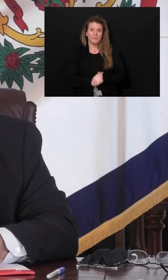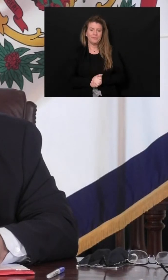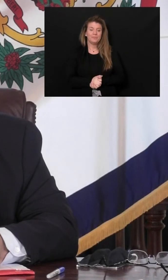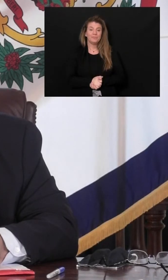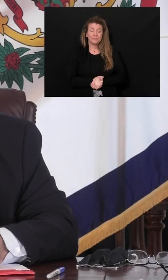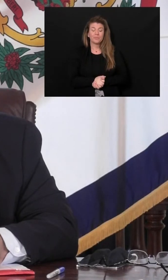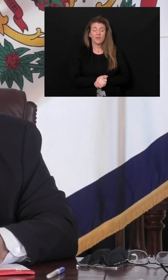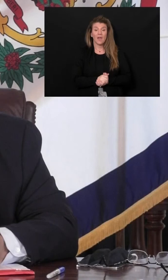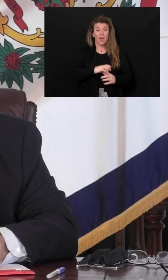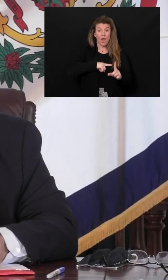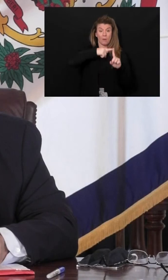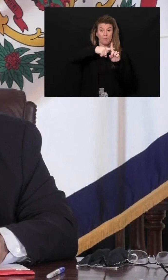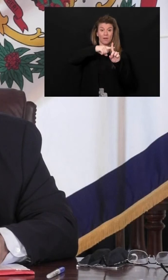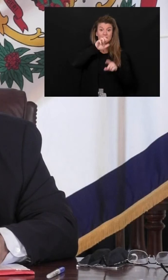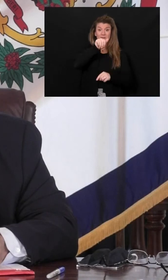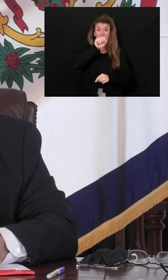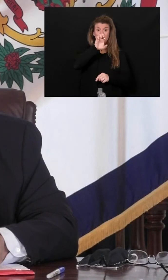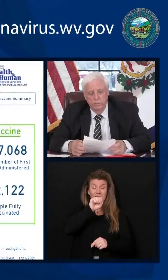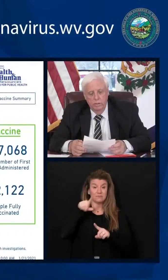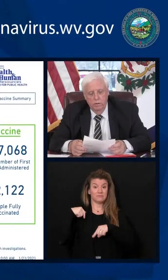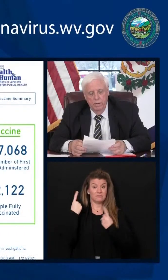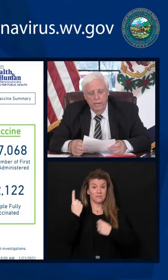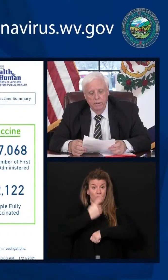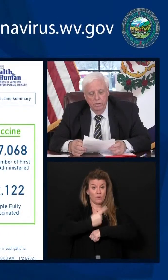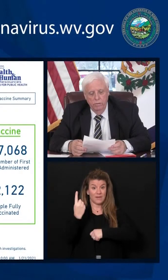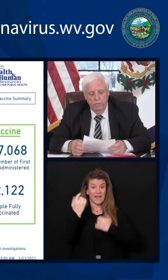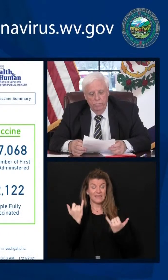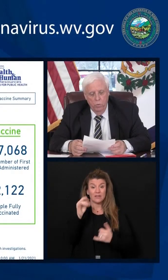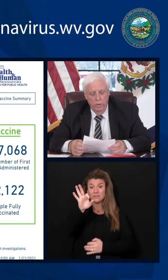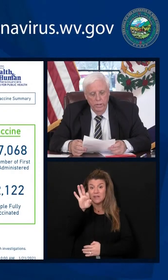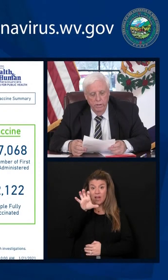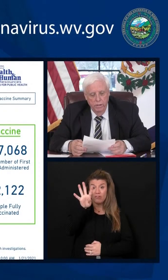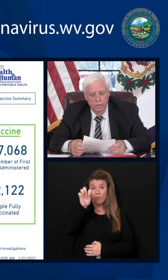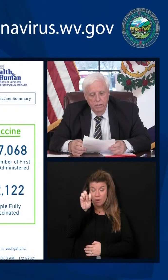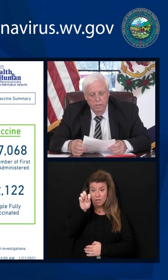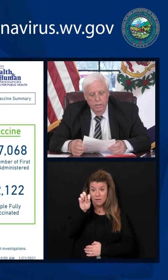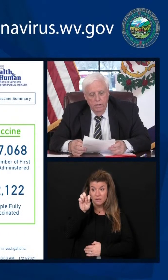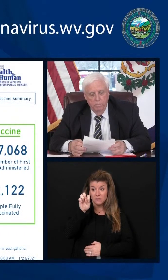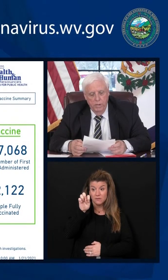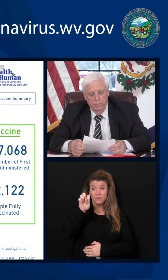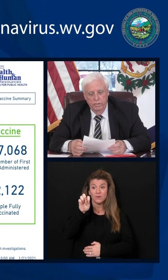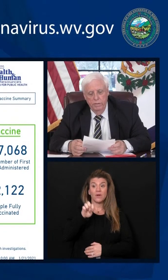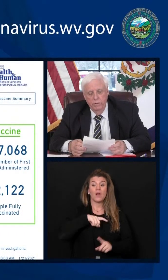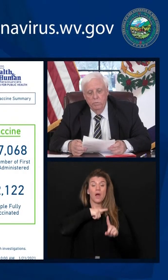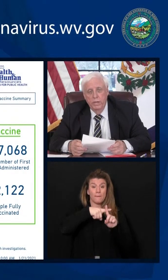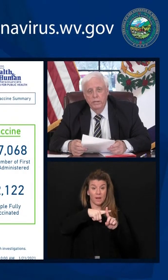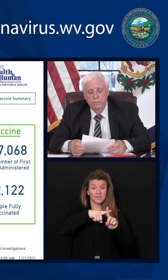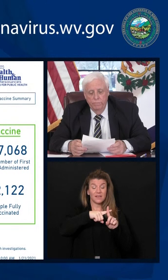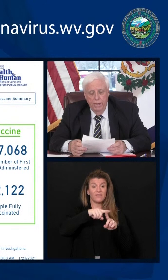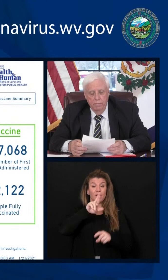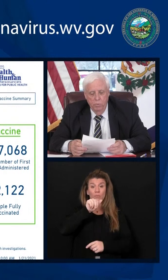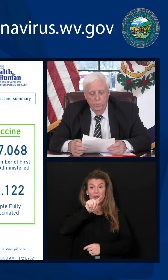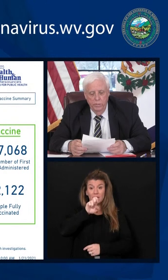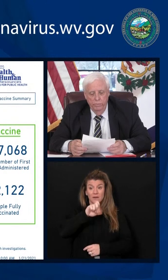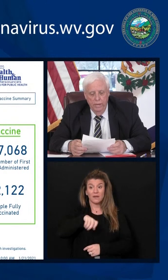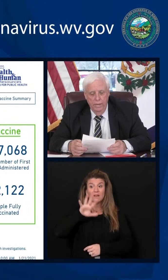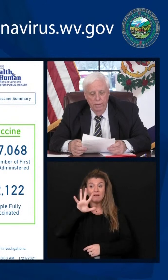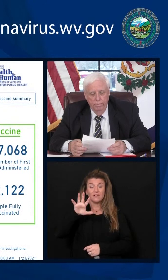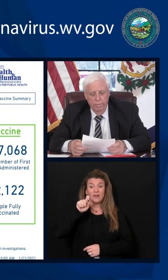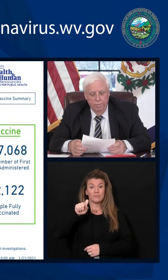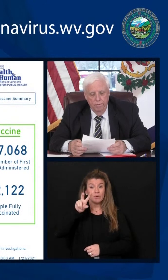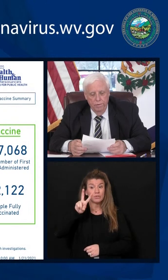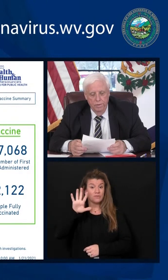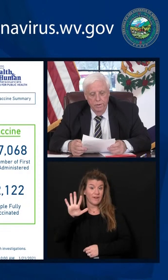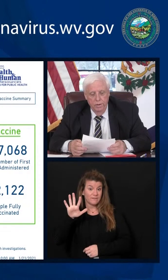Our positive cases in the last 24 hours are 940. Our positivity rate is at